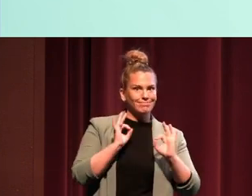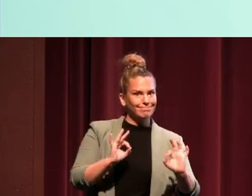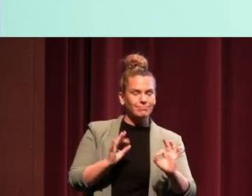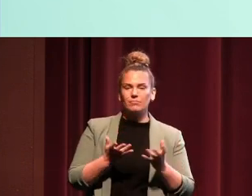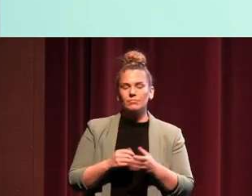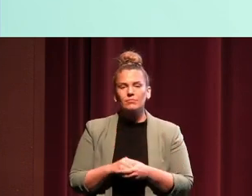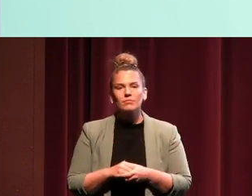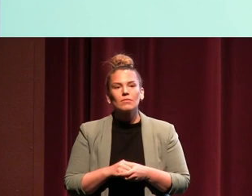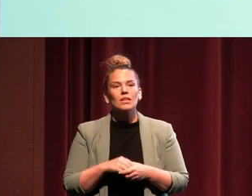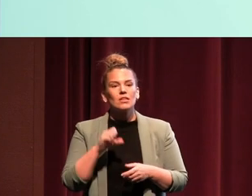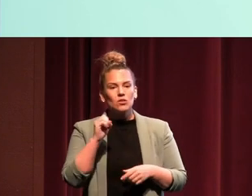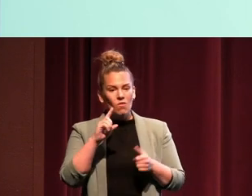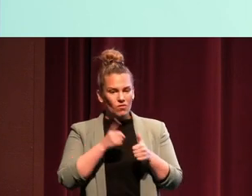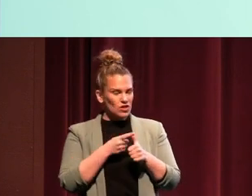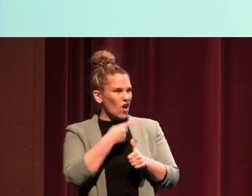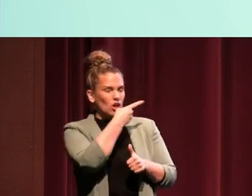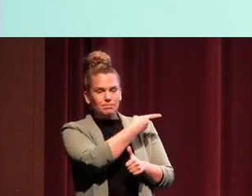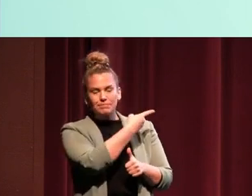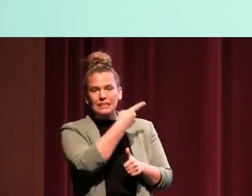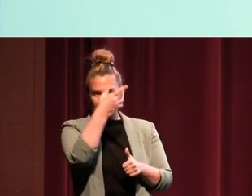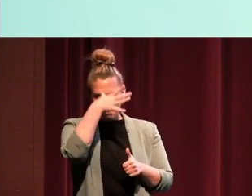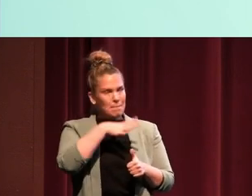First of all, he was kind of a whiner.